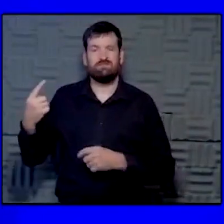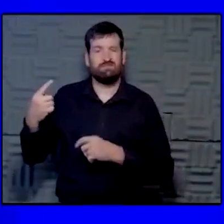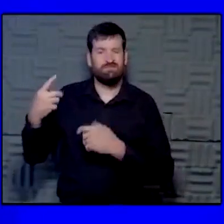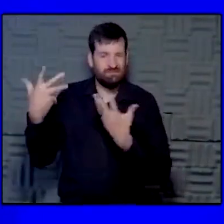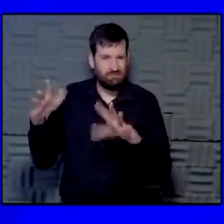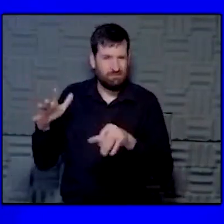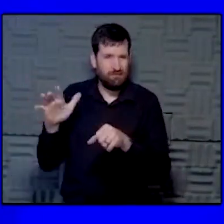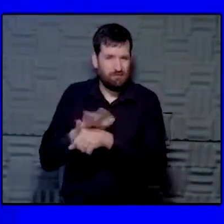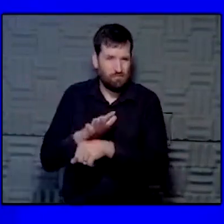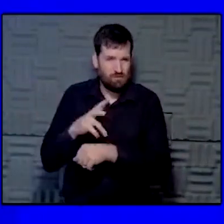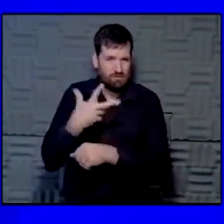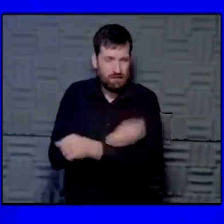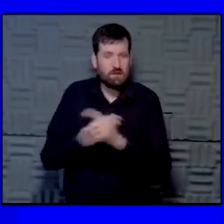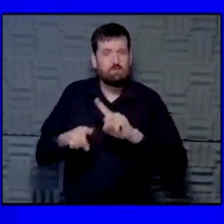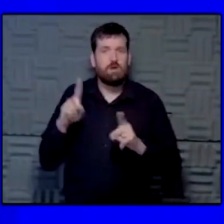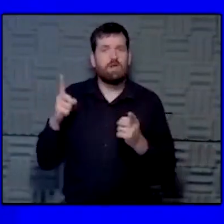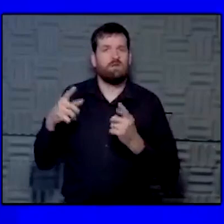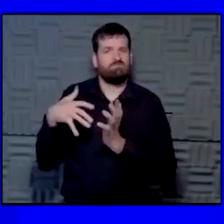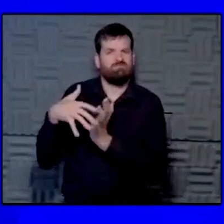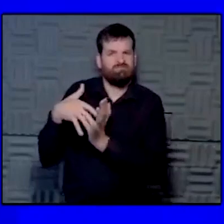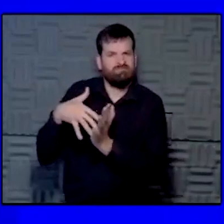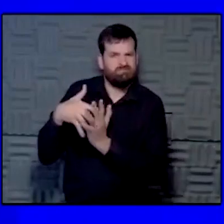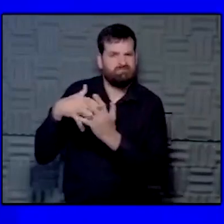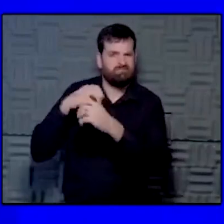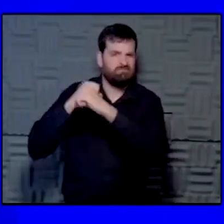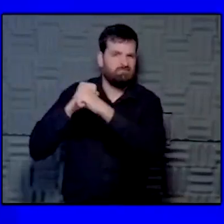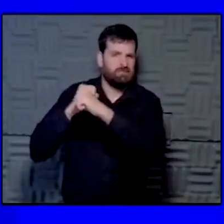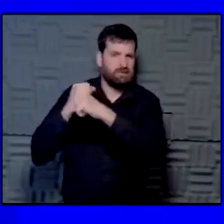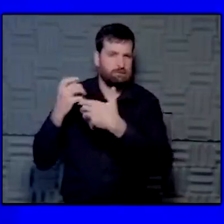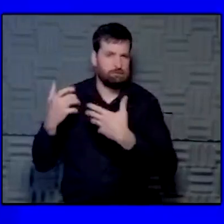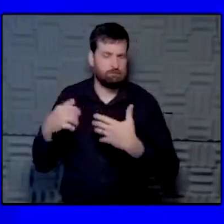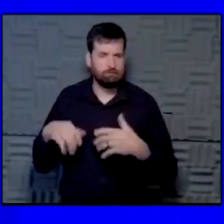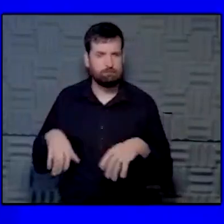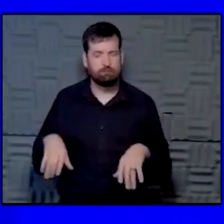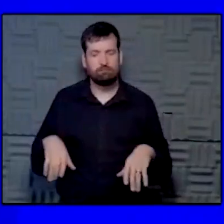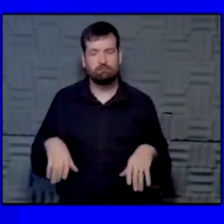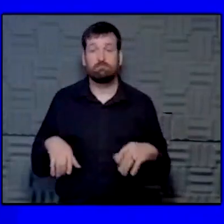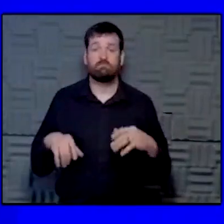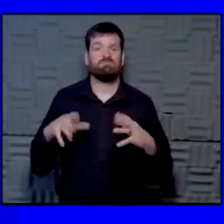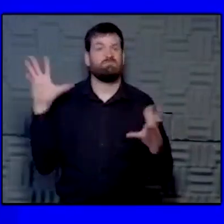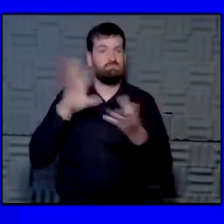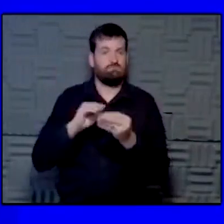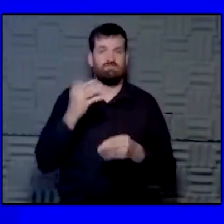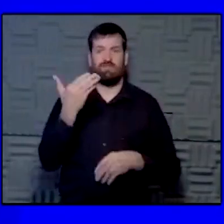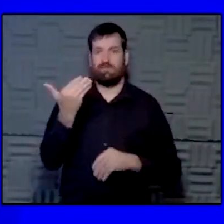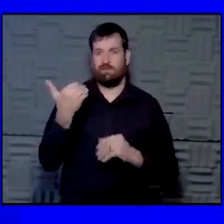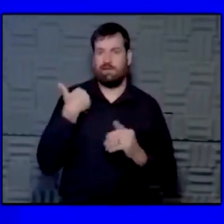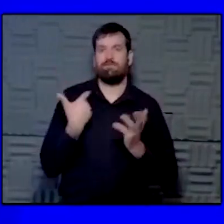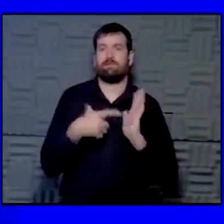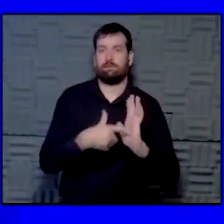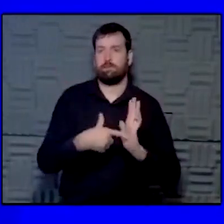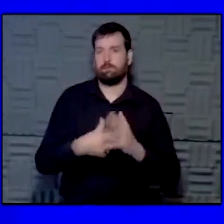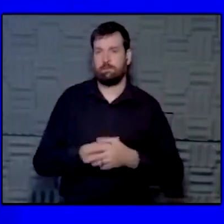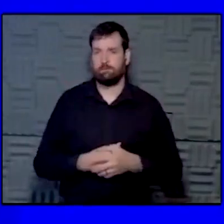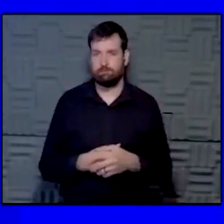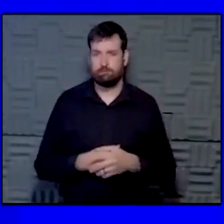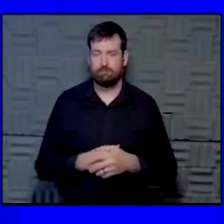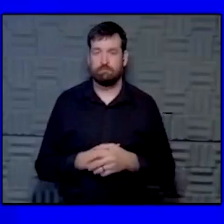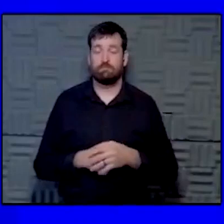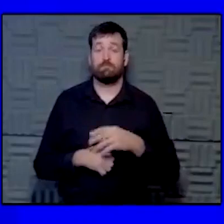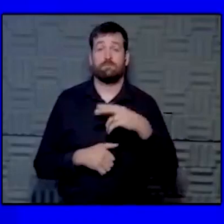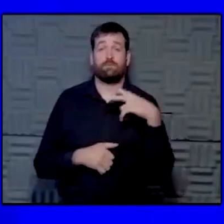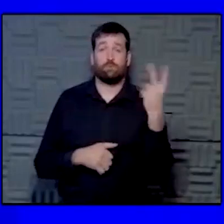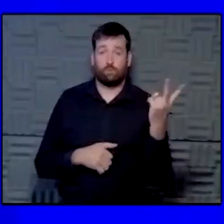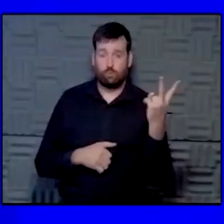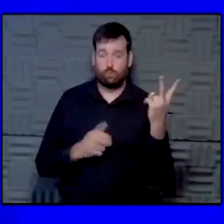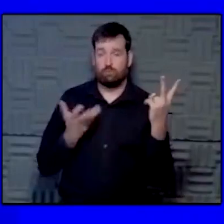immunocompromised patient as well, so not unexpected. So overall, we did have 15 that had symptoms and are here for symptoms. 2